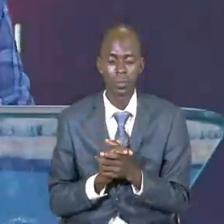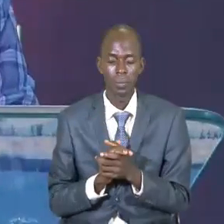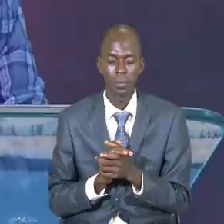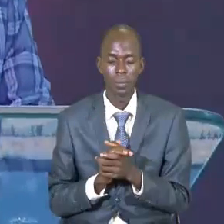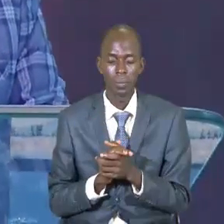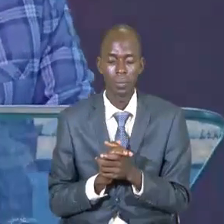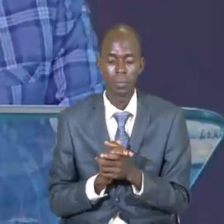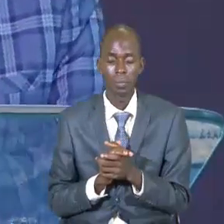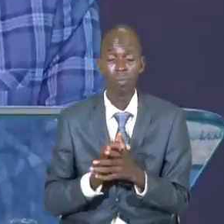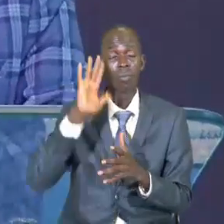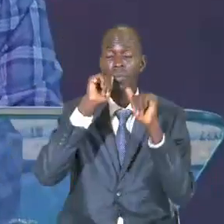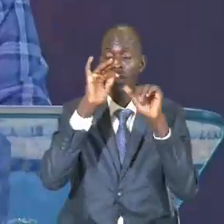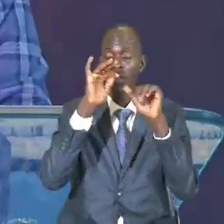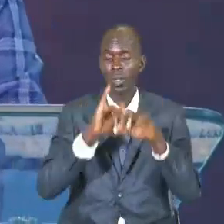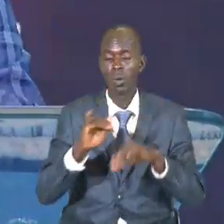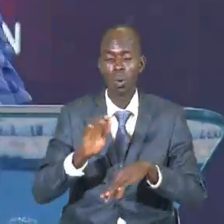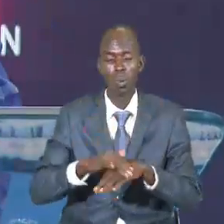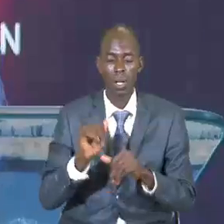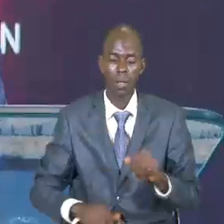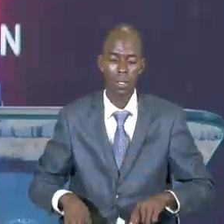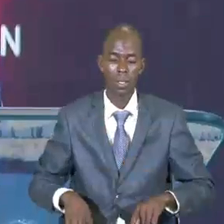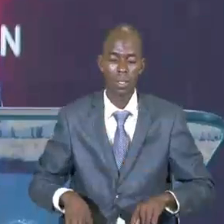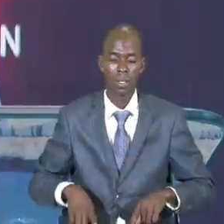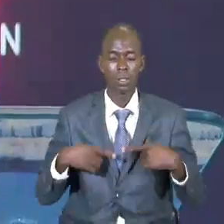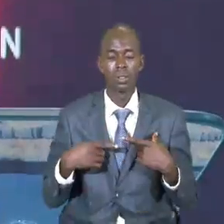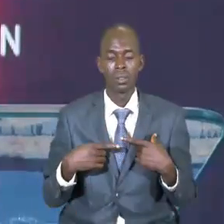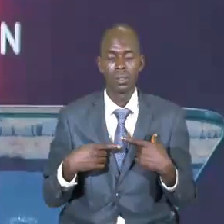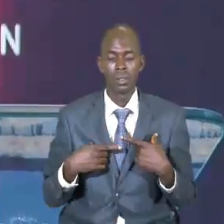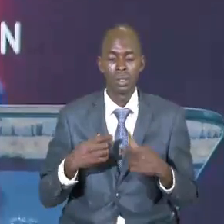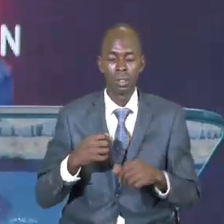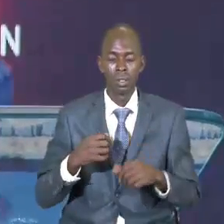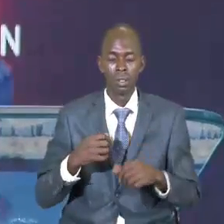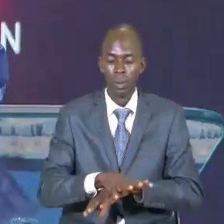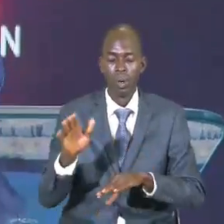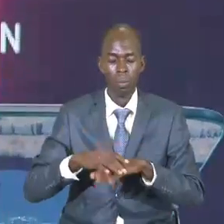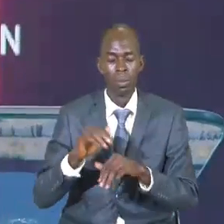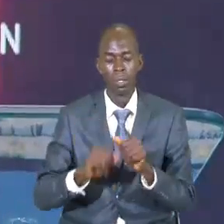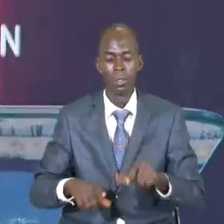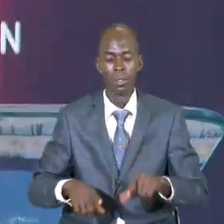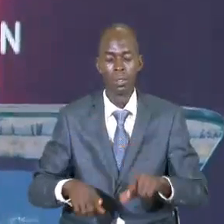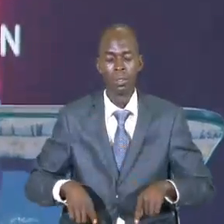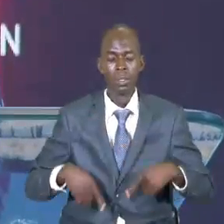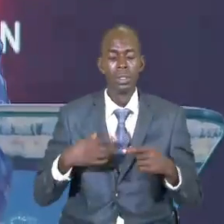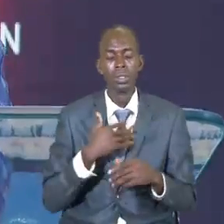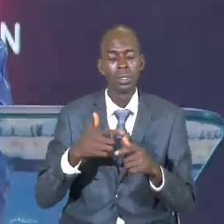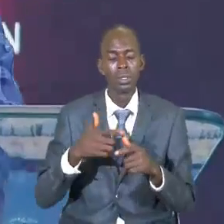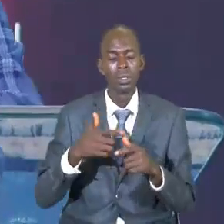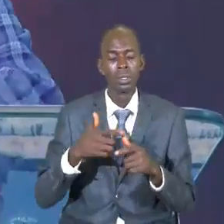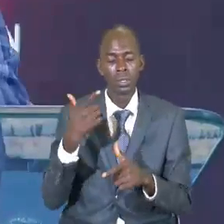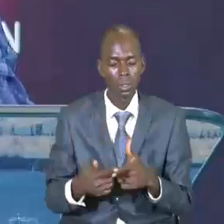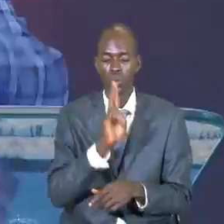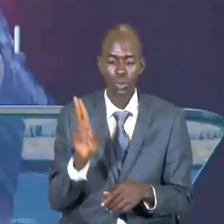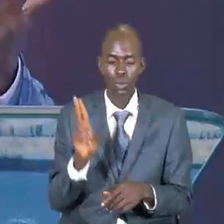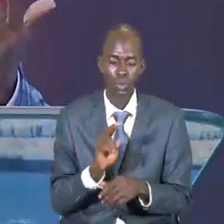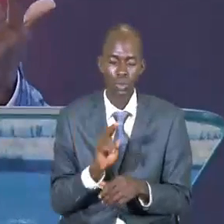Your blessing upon every life, impact upon every life, and there you use everyone as